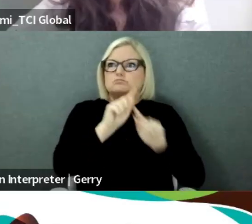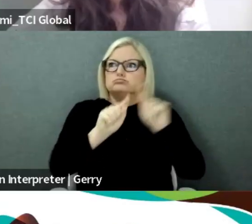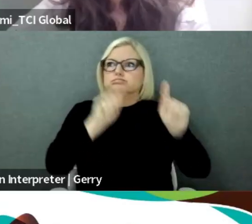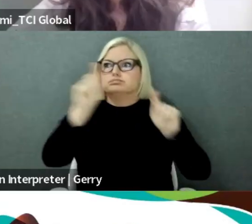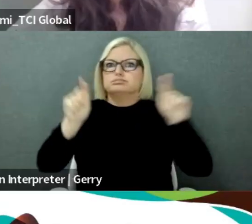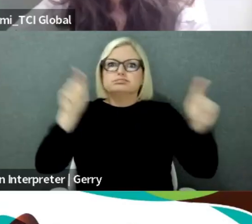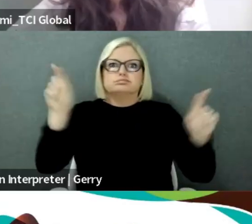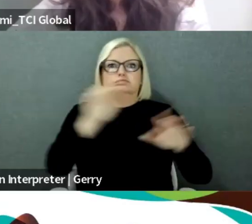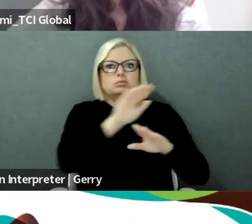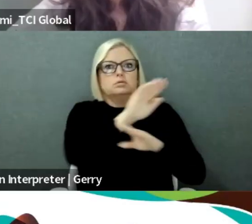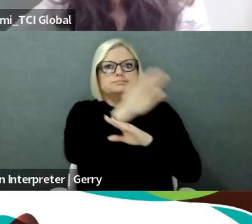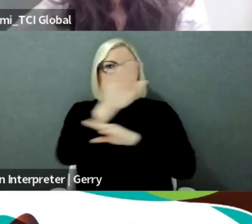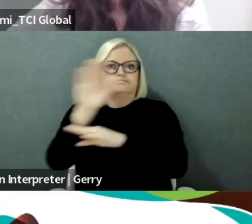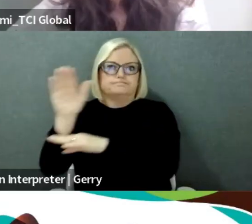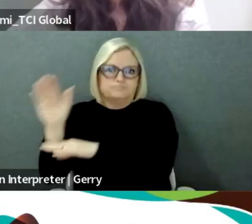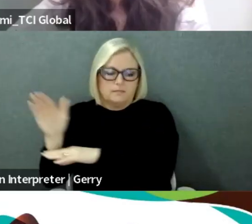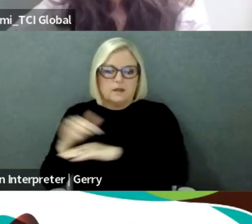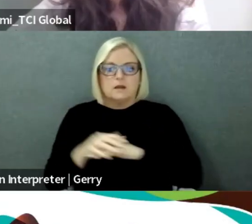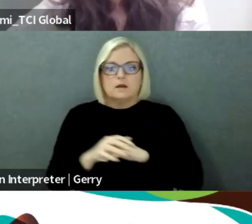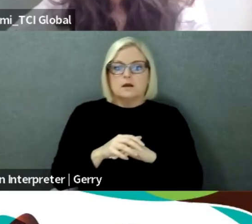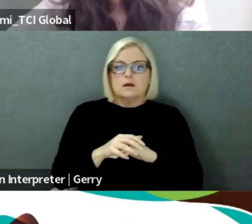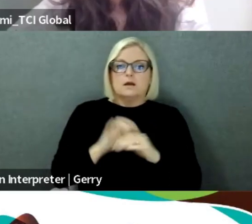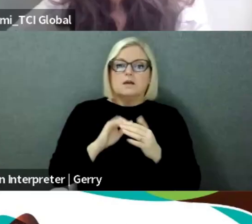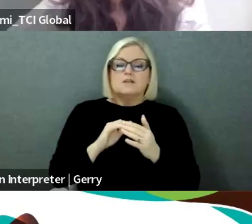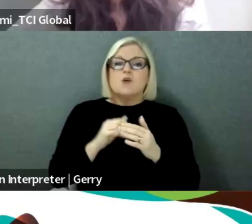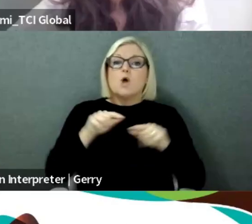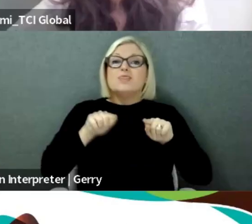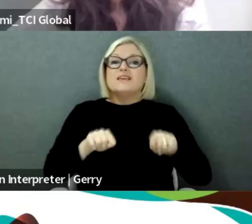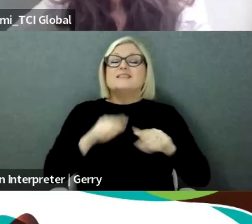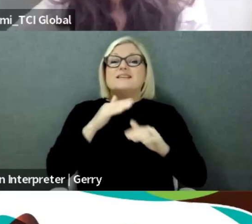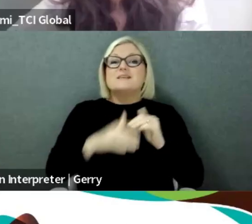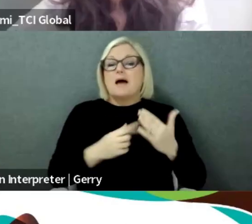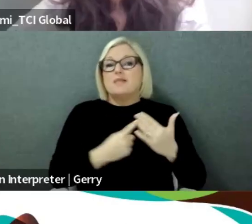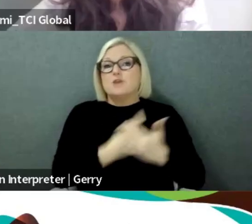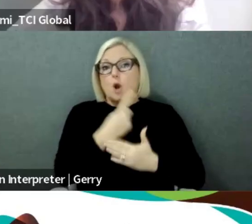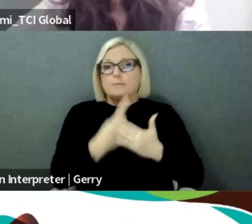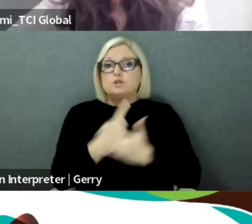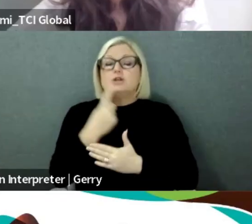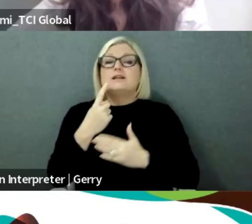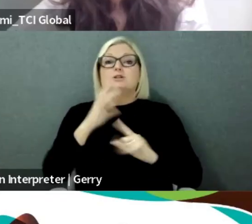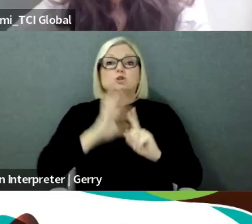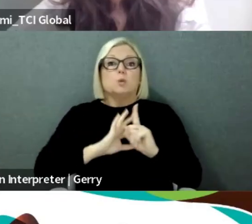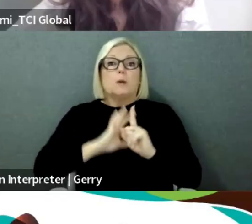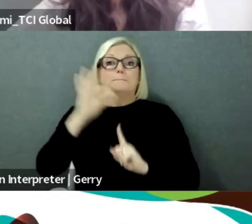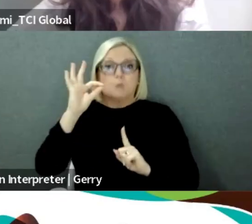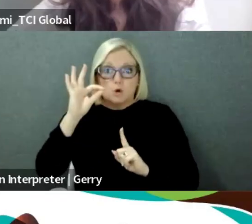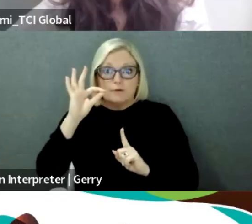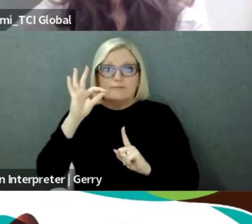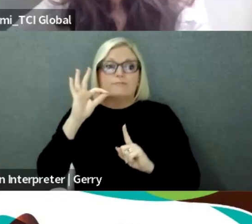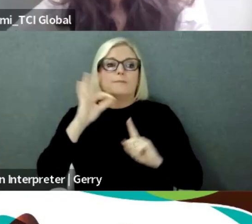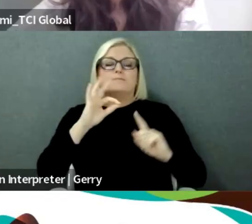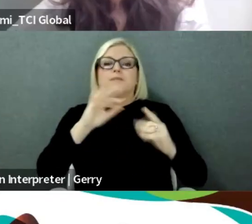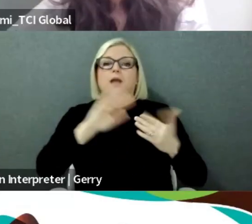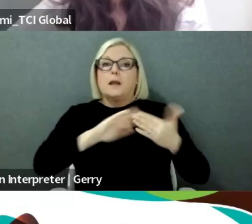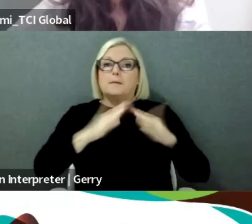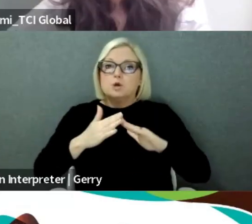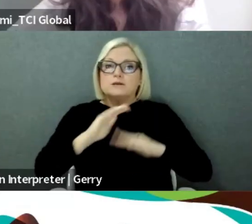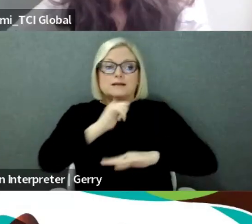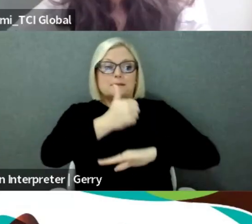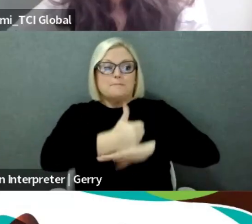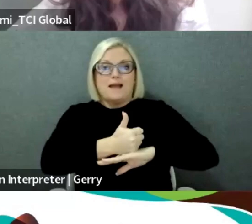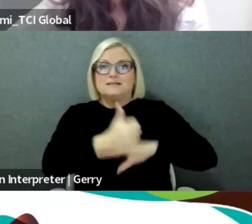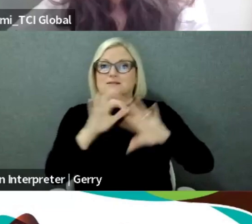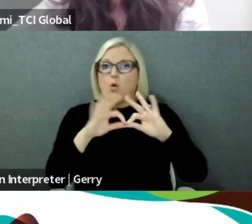and rights internationally, and the opportunities to advance community-based systems and end segregation through